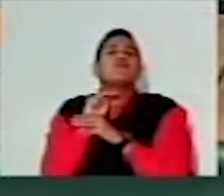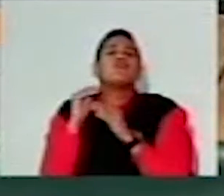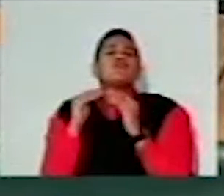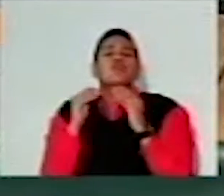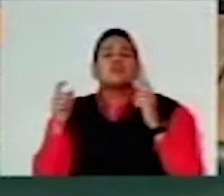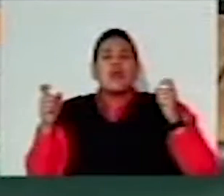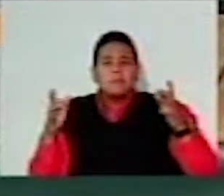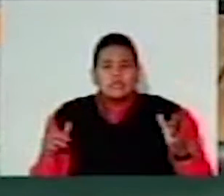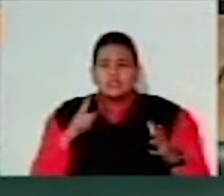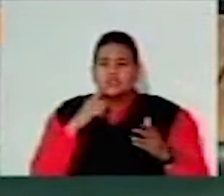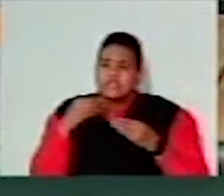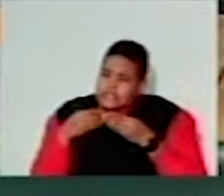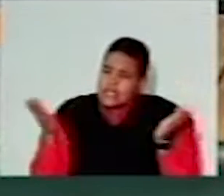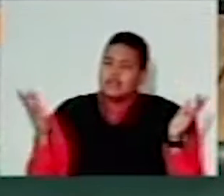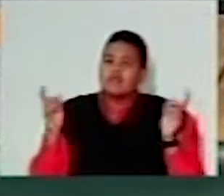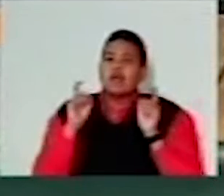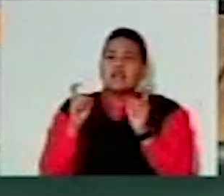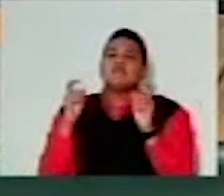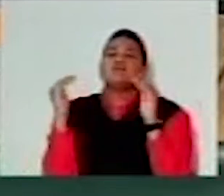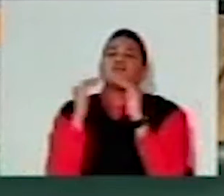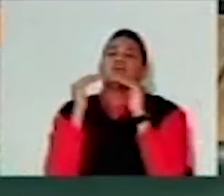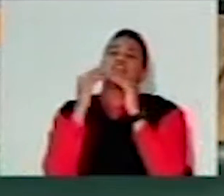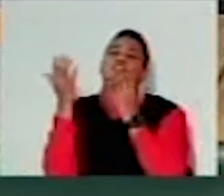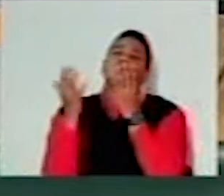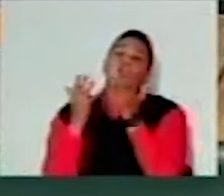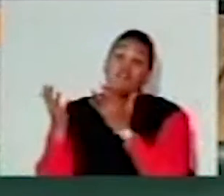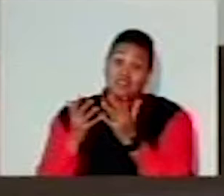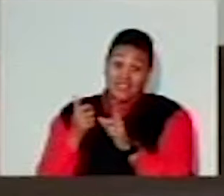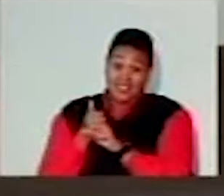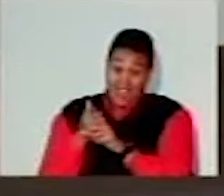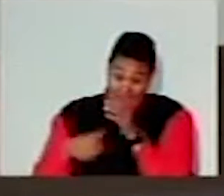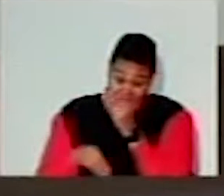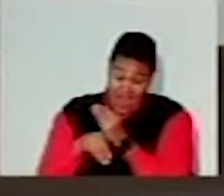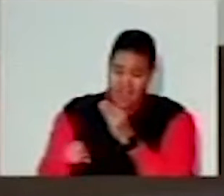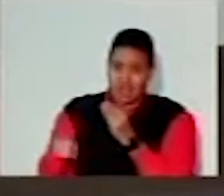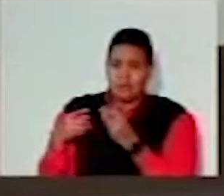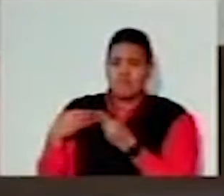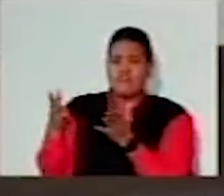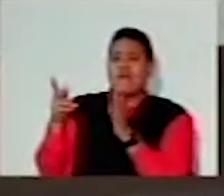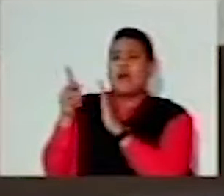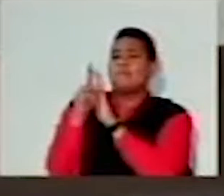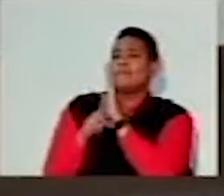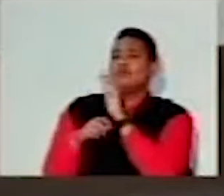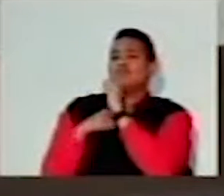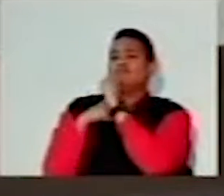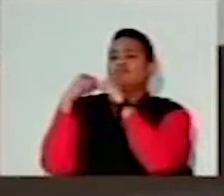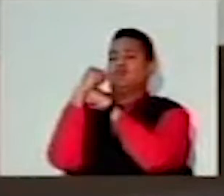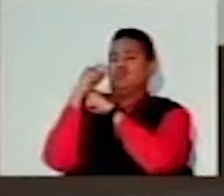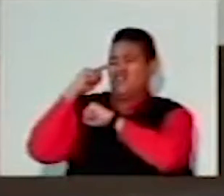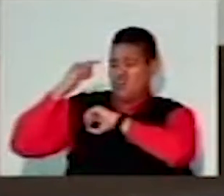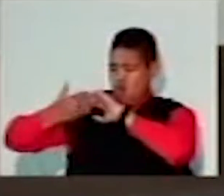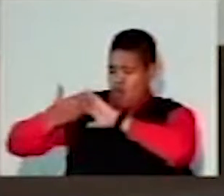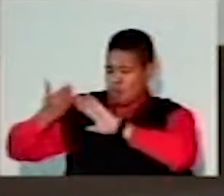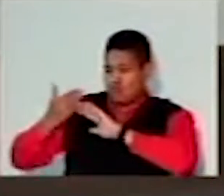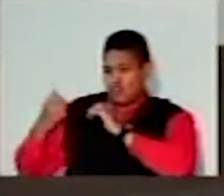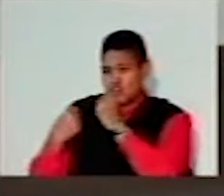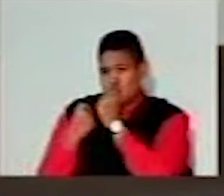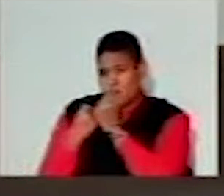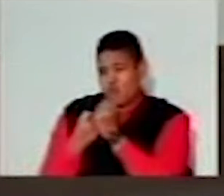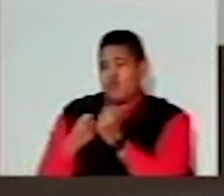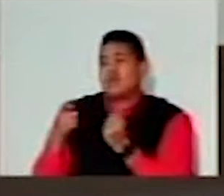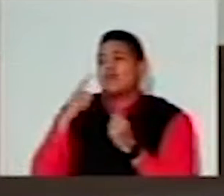and delivers justice services, as well as provides the policy framework, operational support,